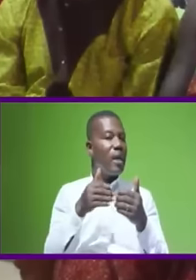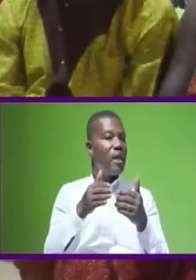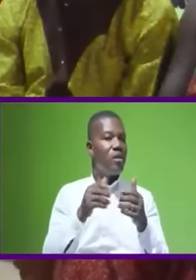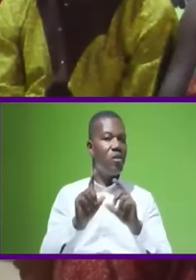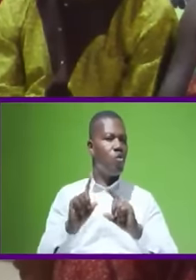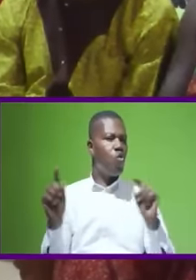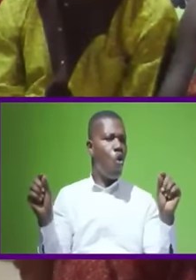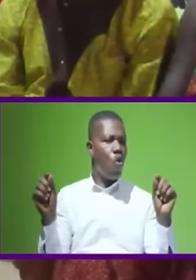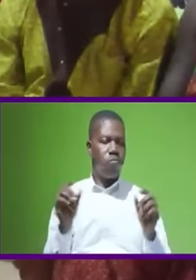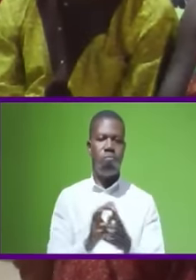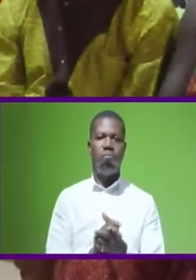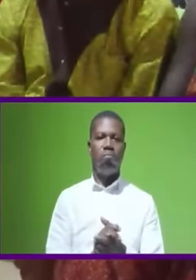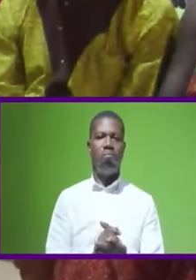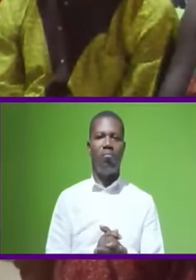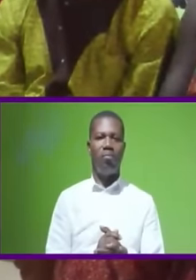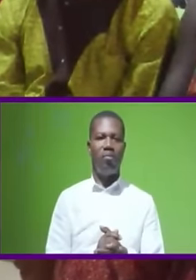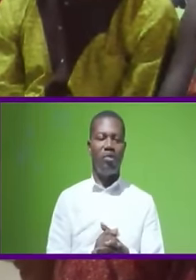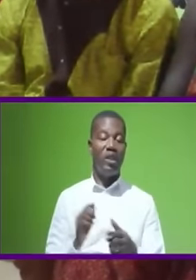It wasn't